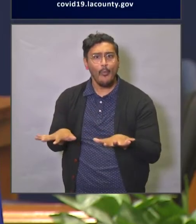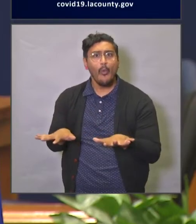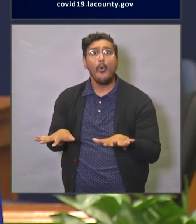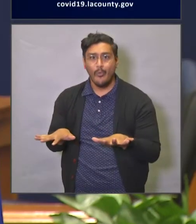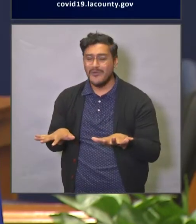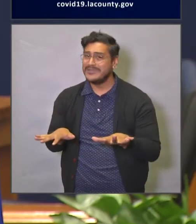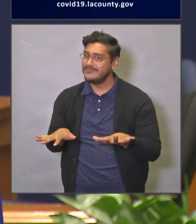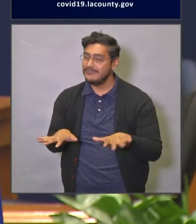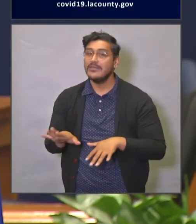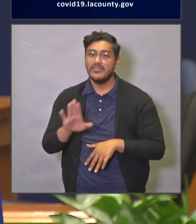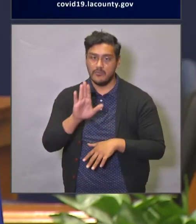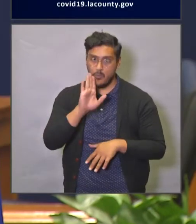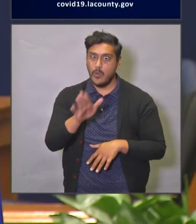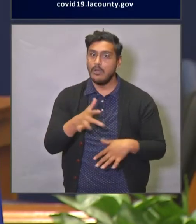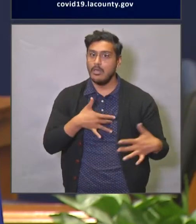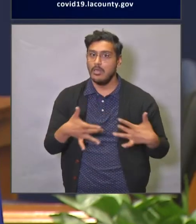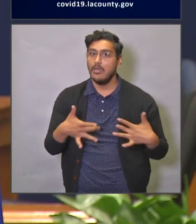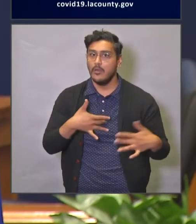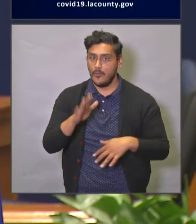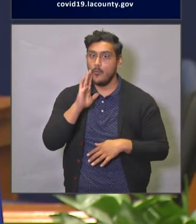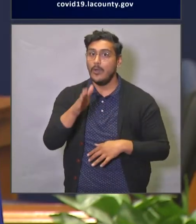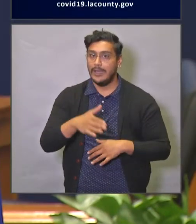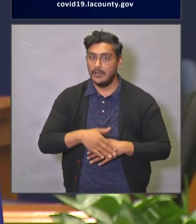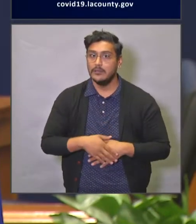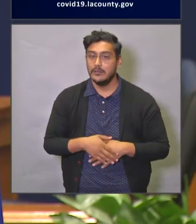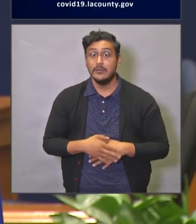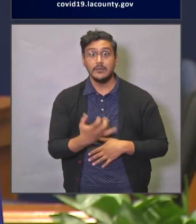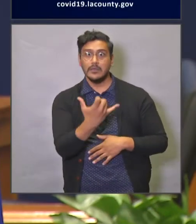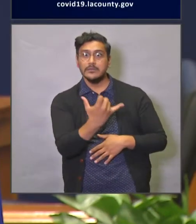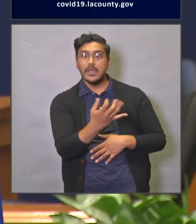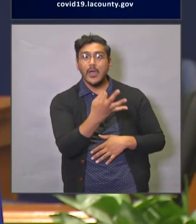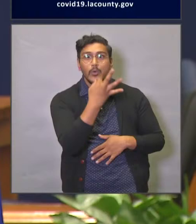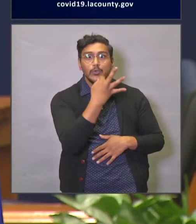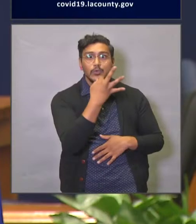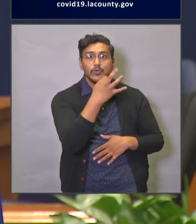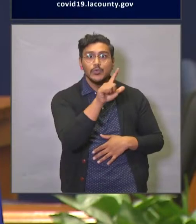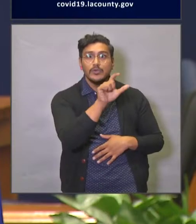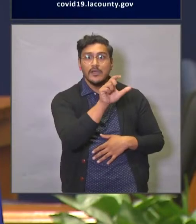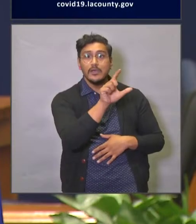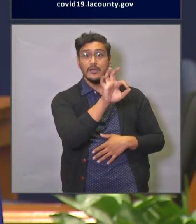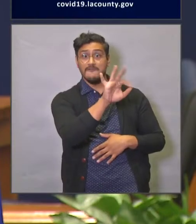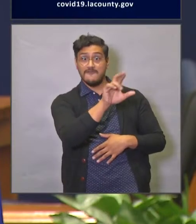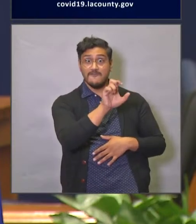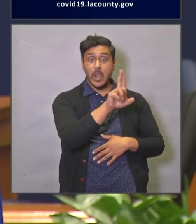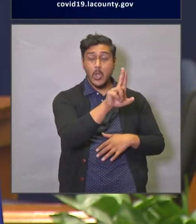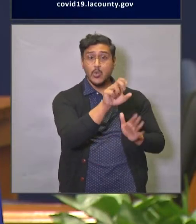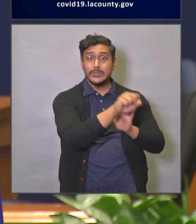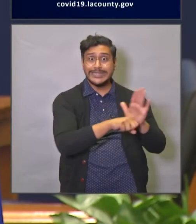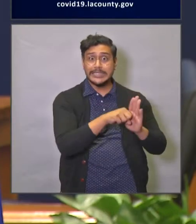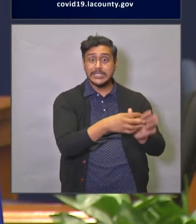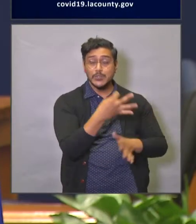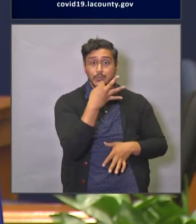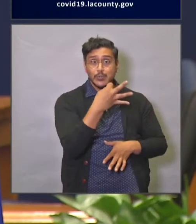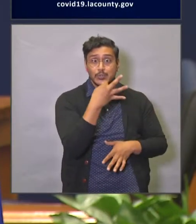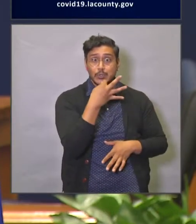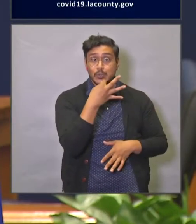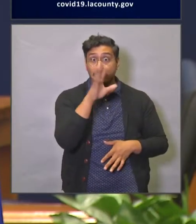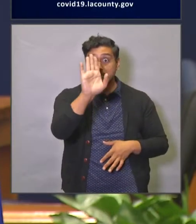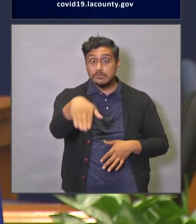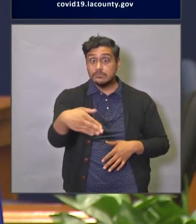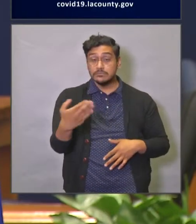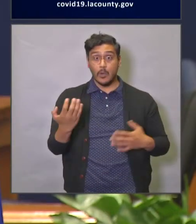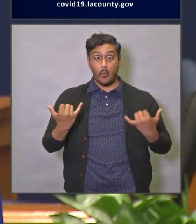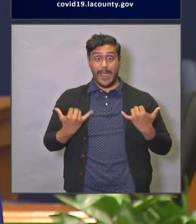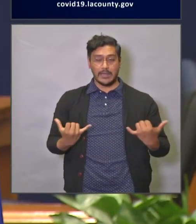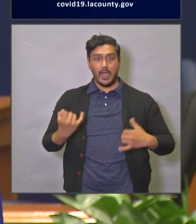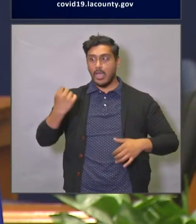very much be a cause for concern as we move into flu season. As you know, we don't yet know how influenza and